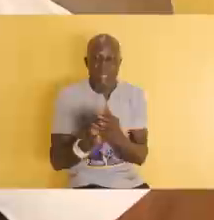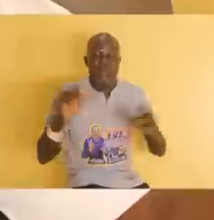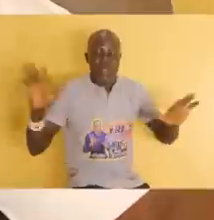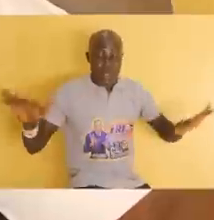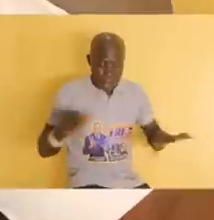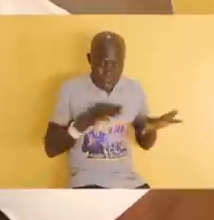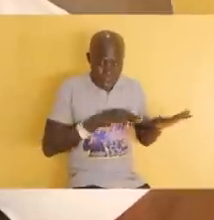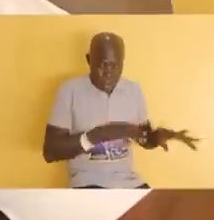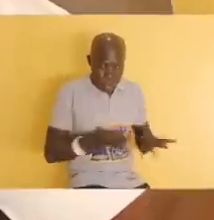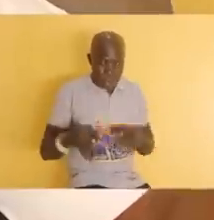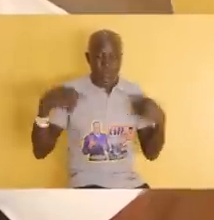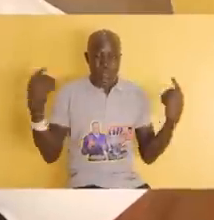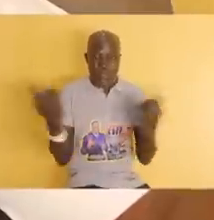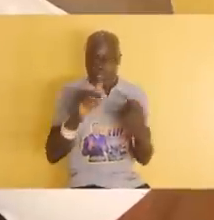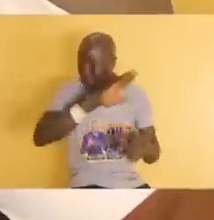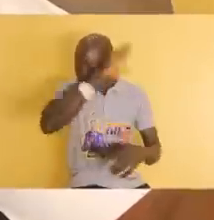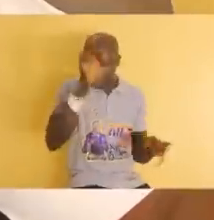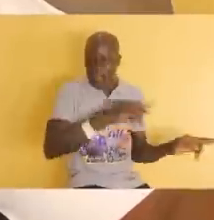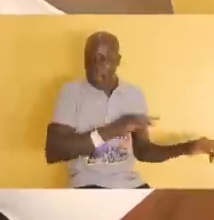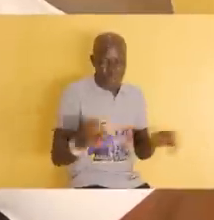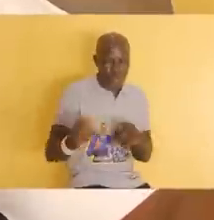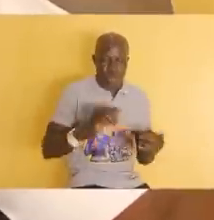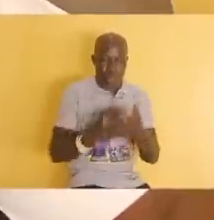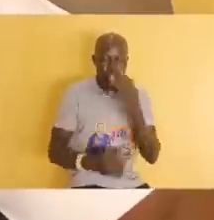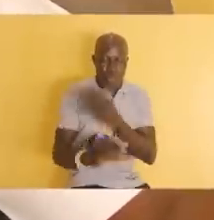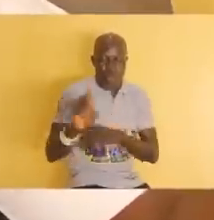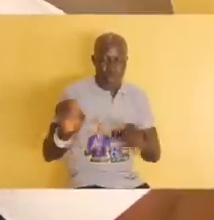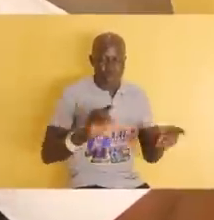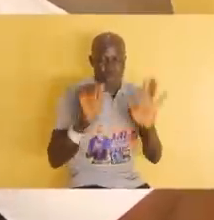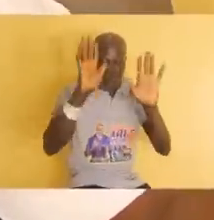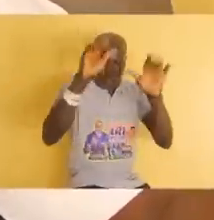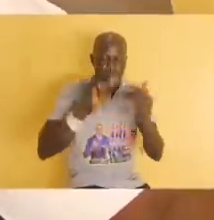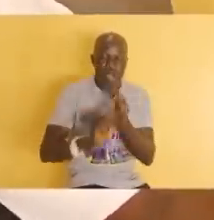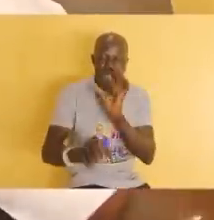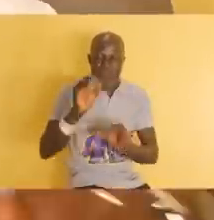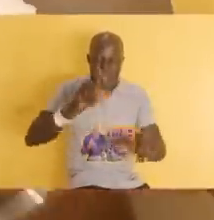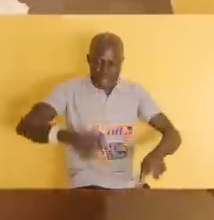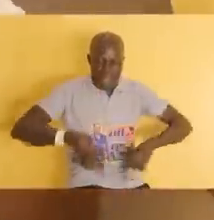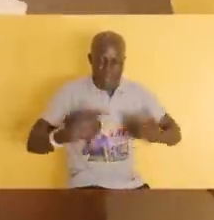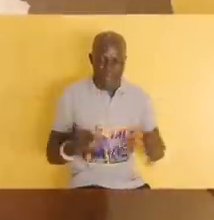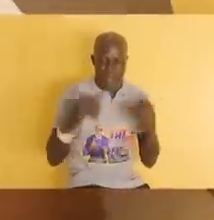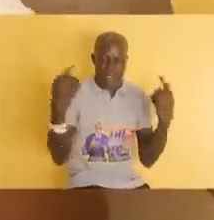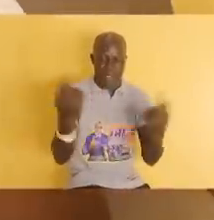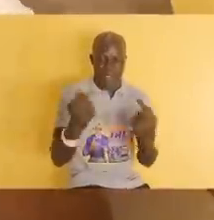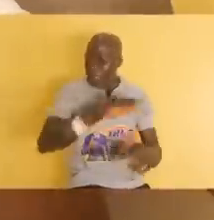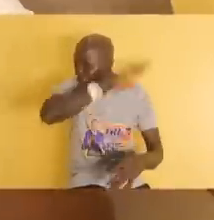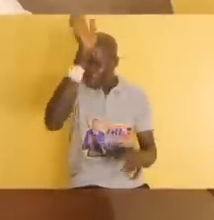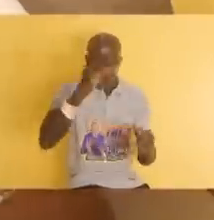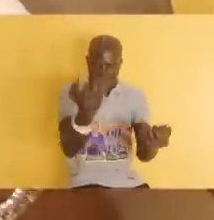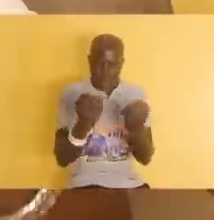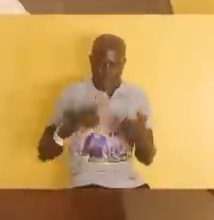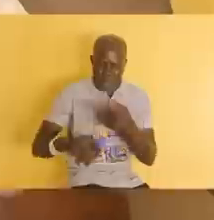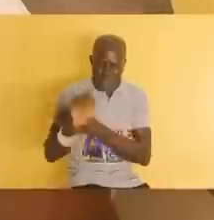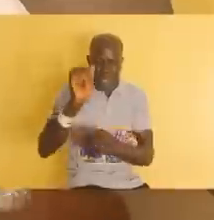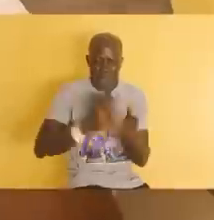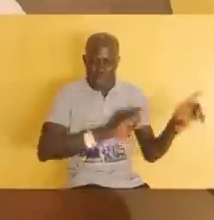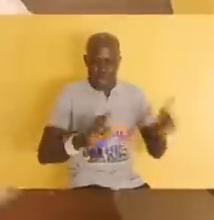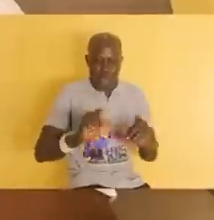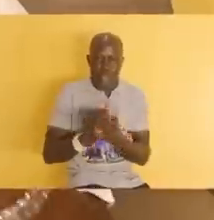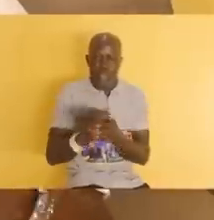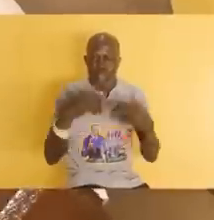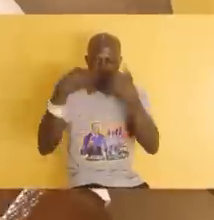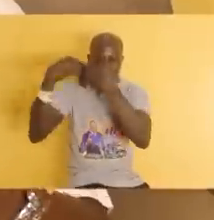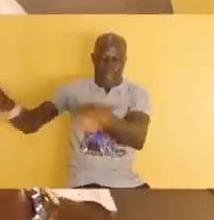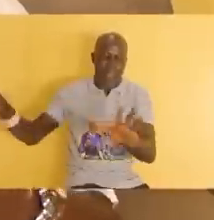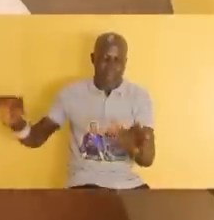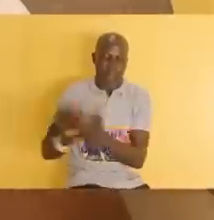o mo pe you know that o ti se tolorun fe you are not done the will of God o ba wa ninu essence if very iniquity o ti se tolorun fe you not do the will of God o ti sa